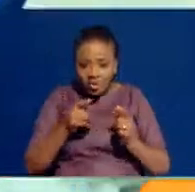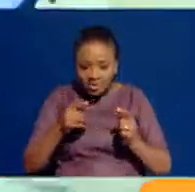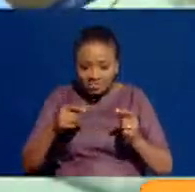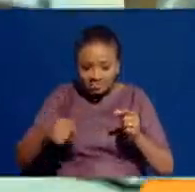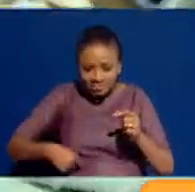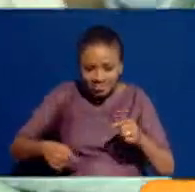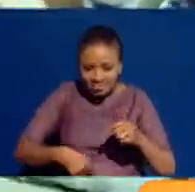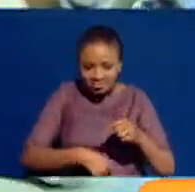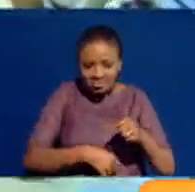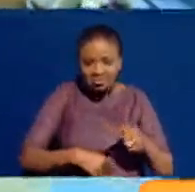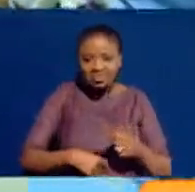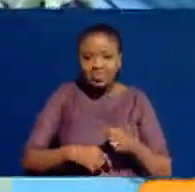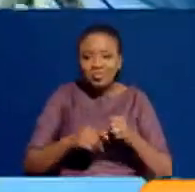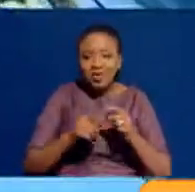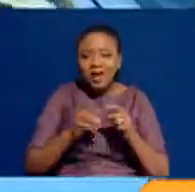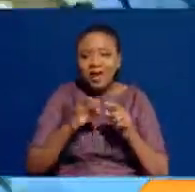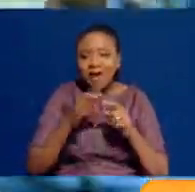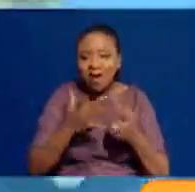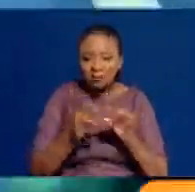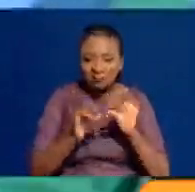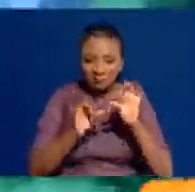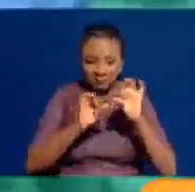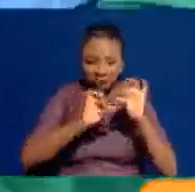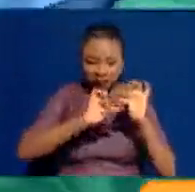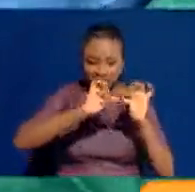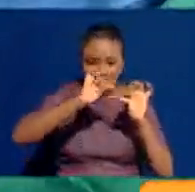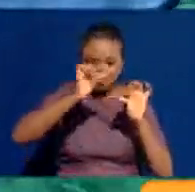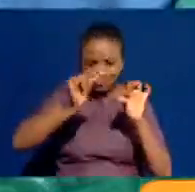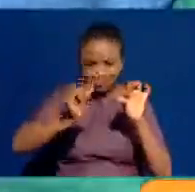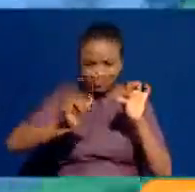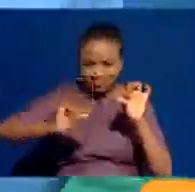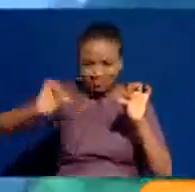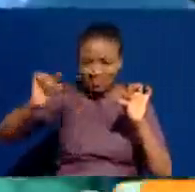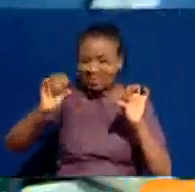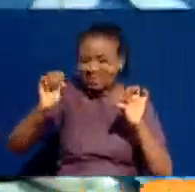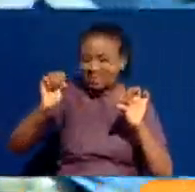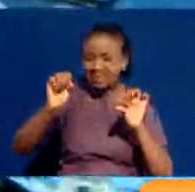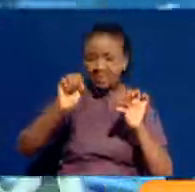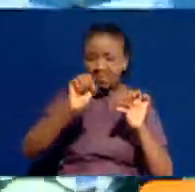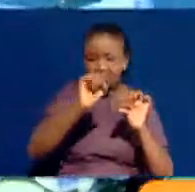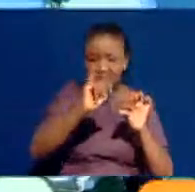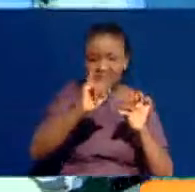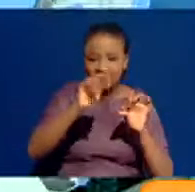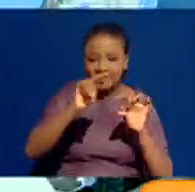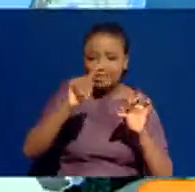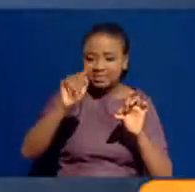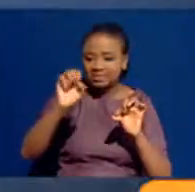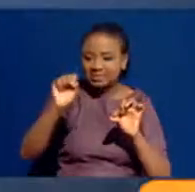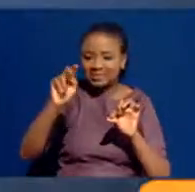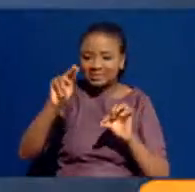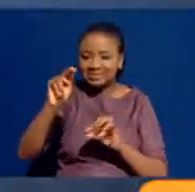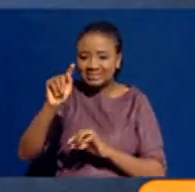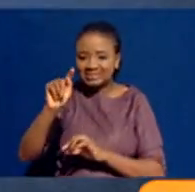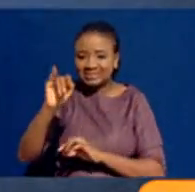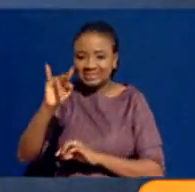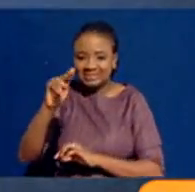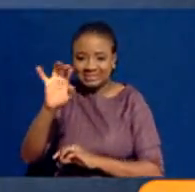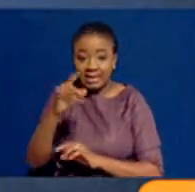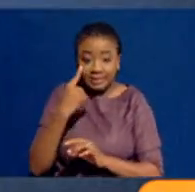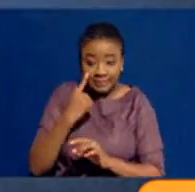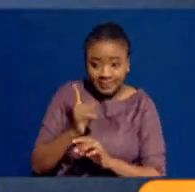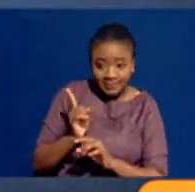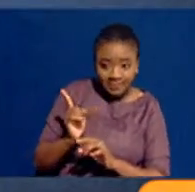of intestine available for absorption. You know, the small intestine is the one that picks nutrients from the food and put it in the